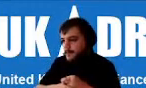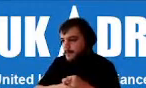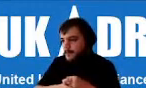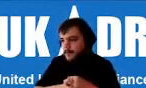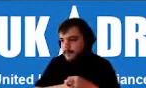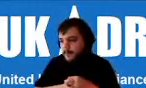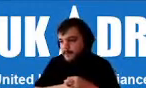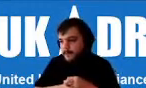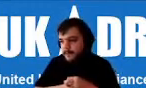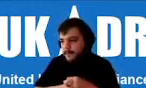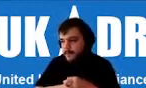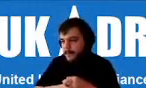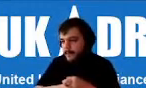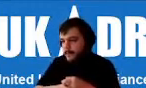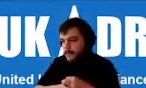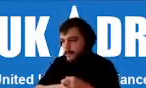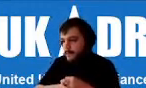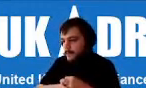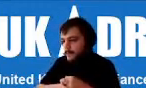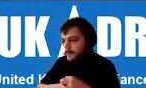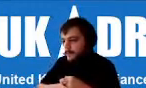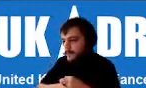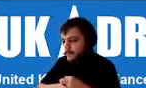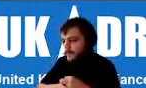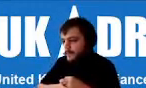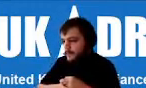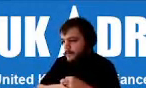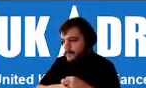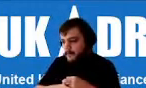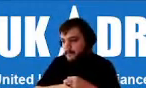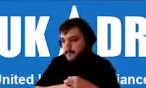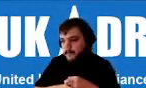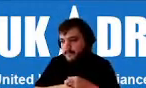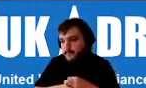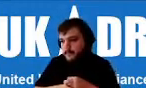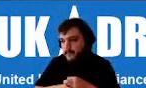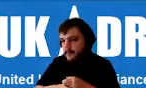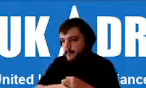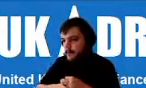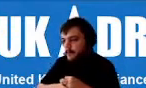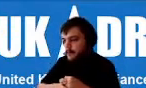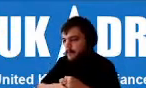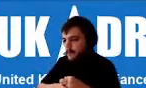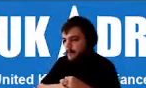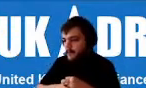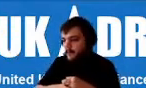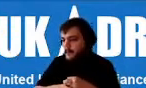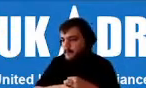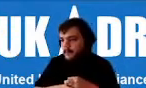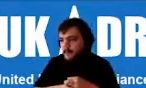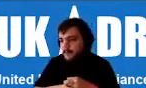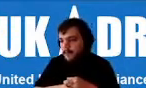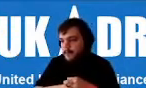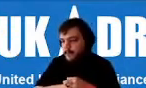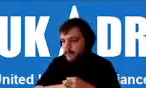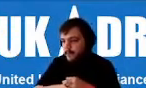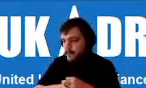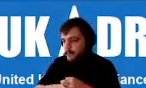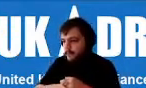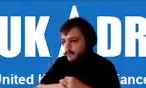it during COVID at the height of it, it gave me nightmares and has done ever since. It's a portrait